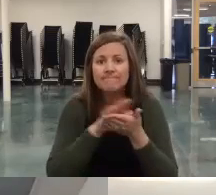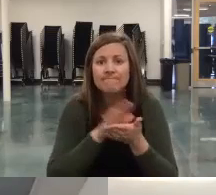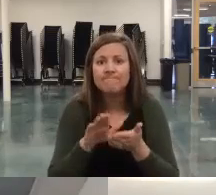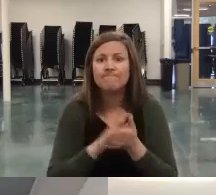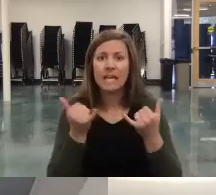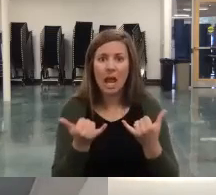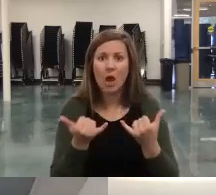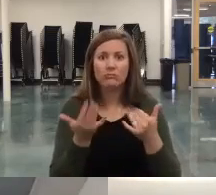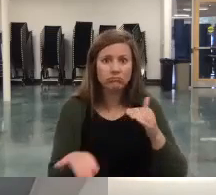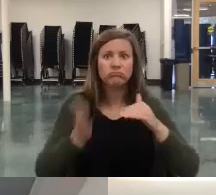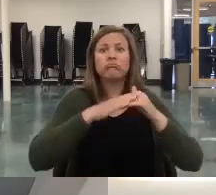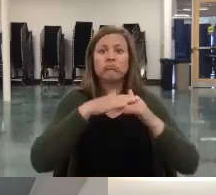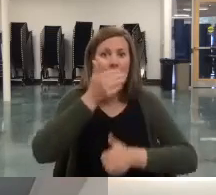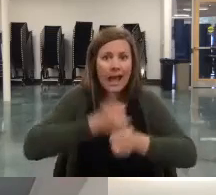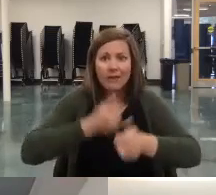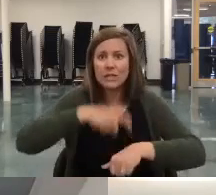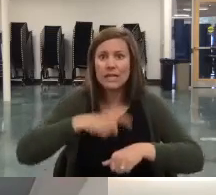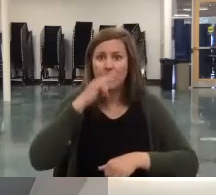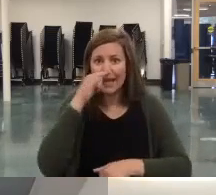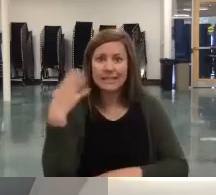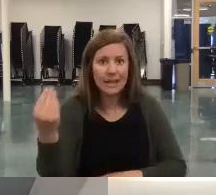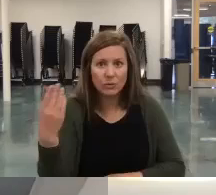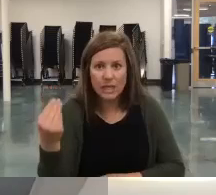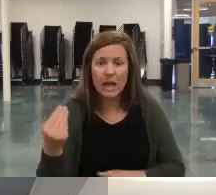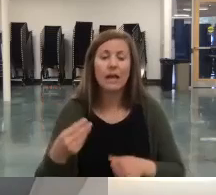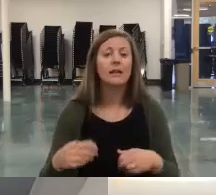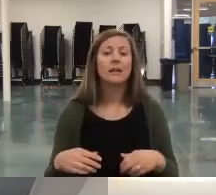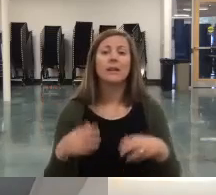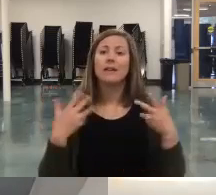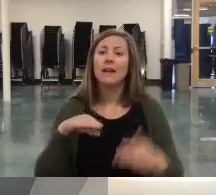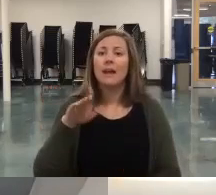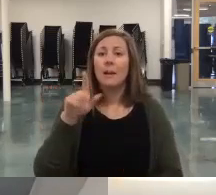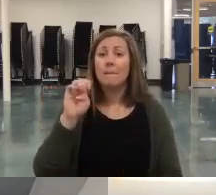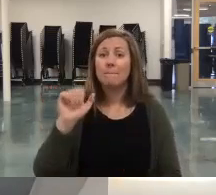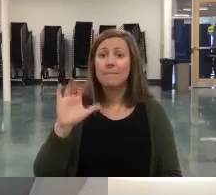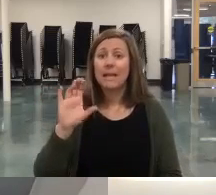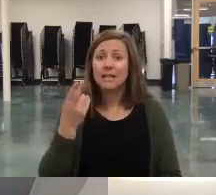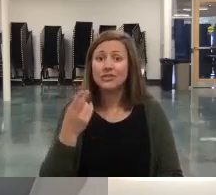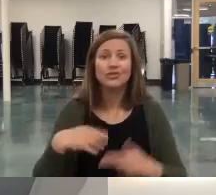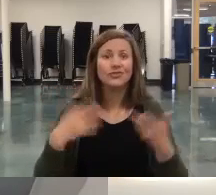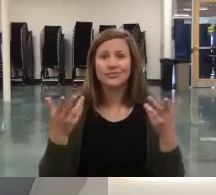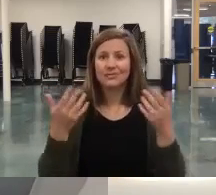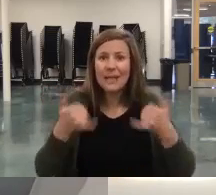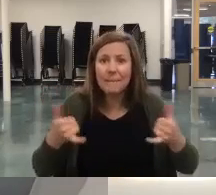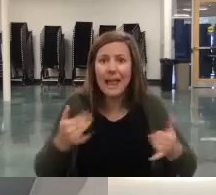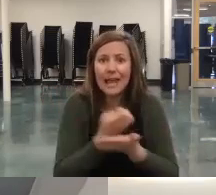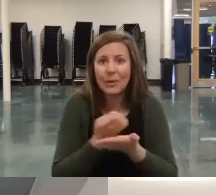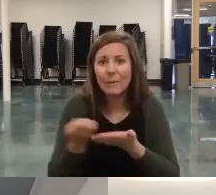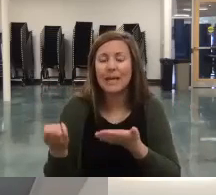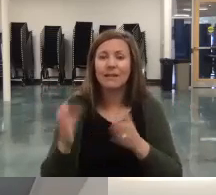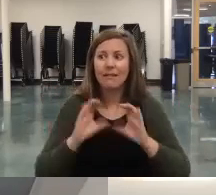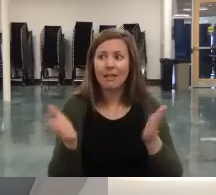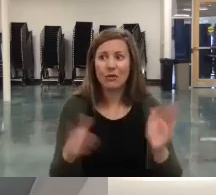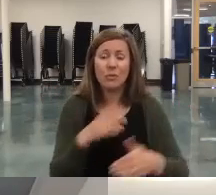sanitation every time the kids go outside. We bleach down the playgrounds, we bleach down the classrooms. It's